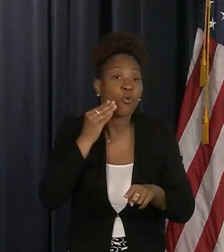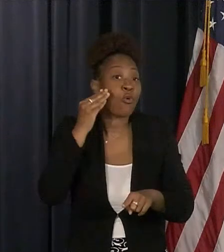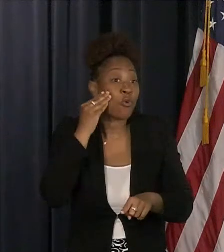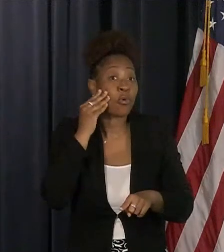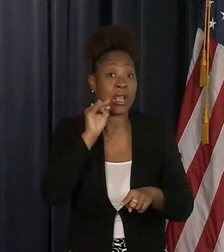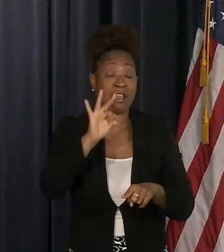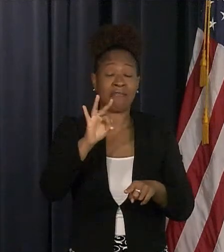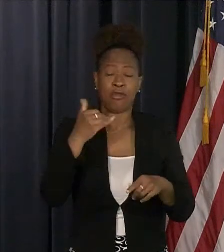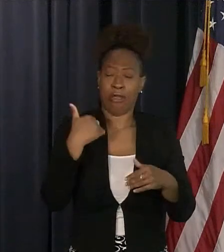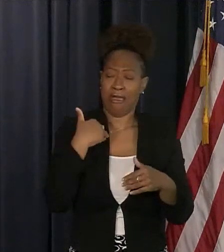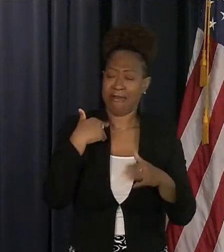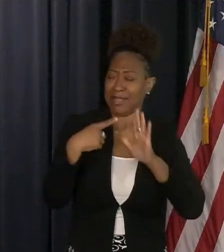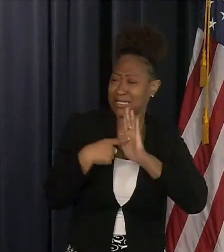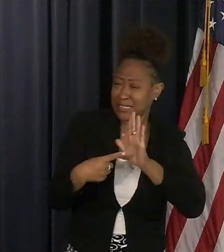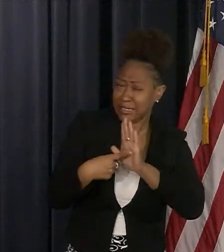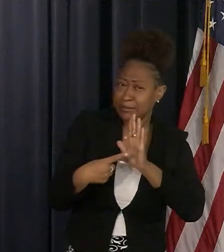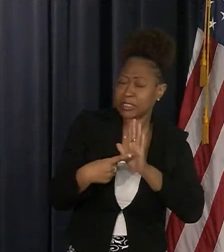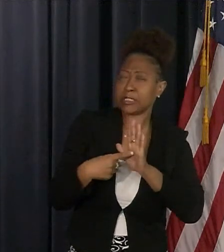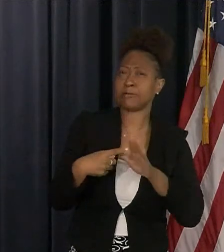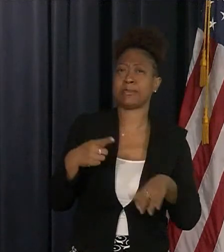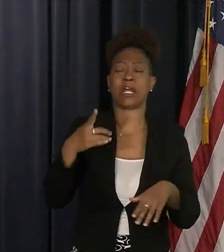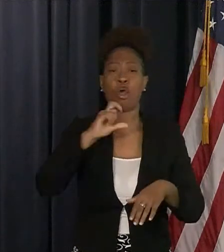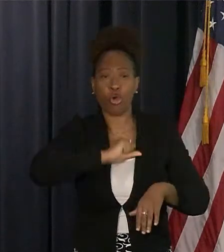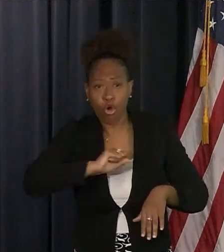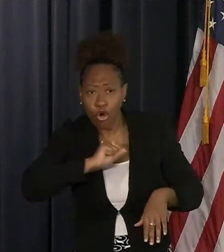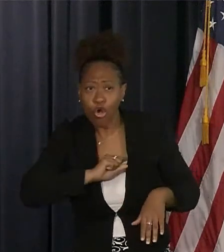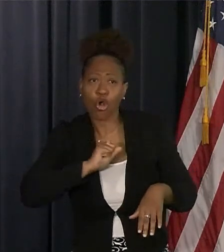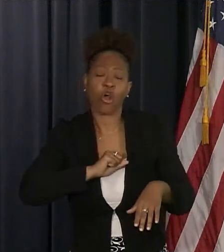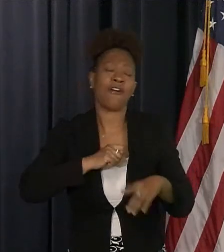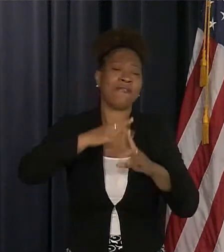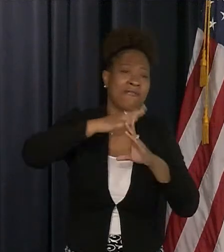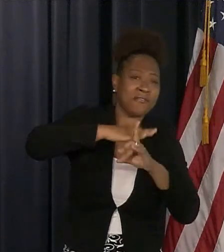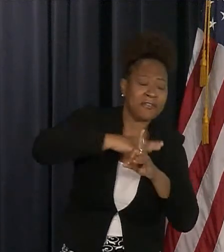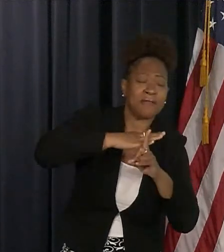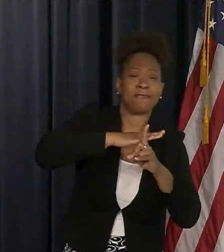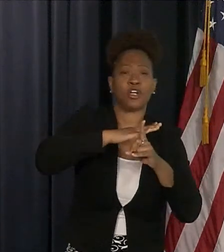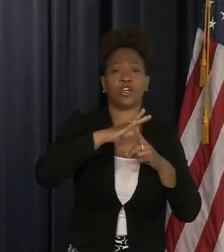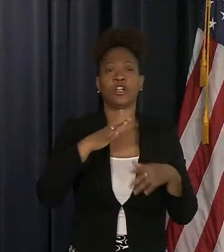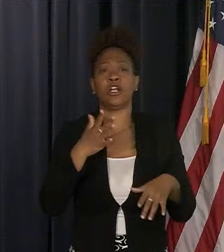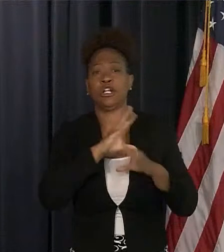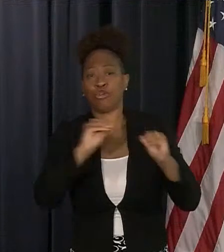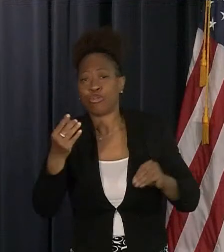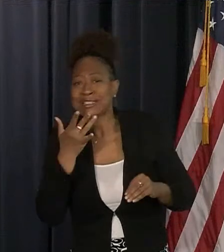experiencing symptoms, we're encouraging you to stay home, but also get